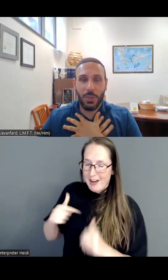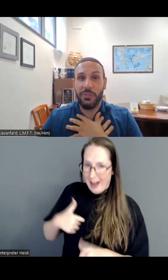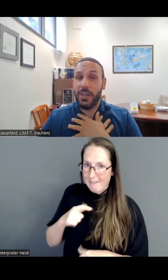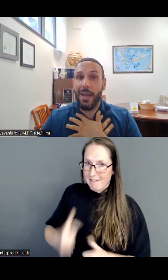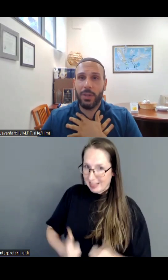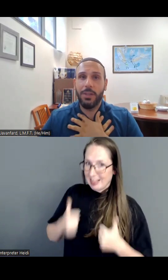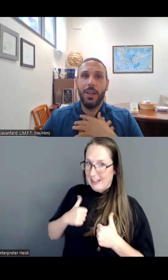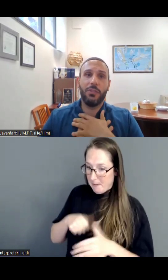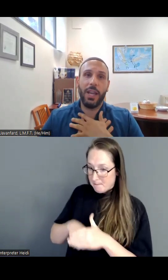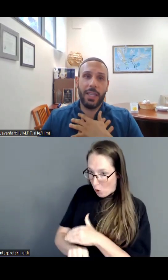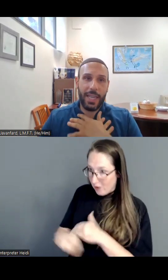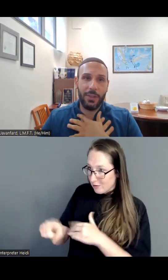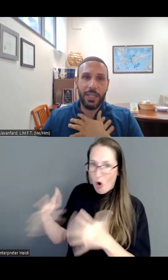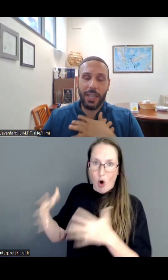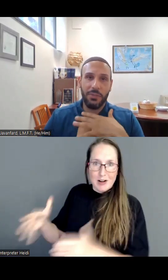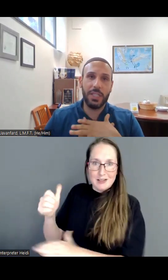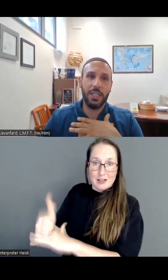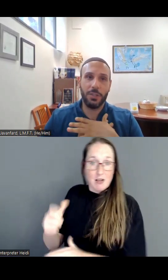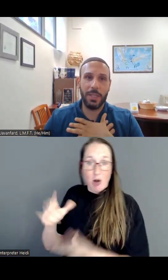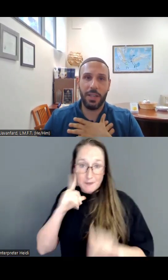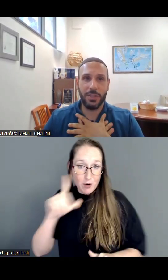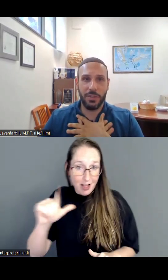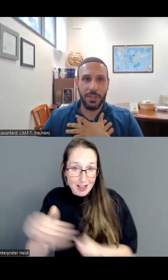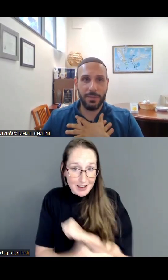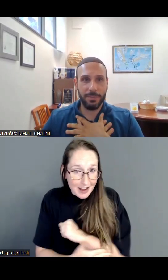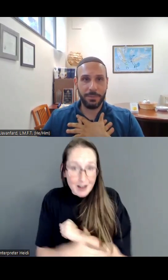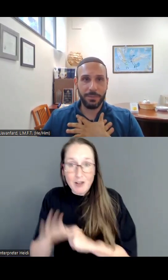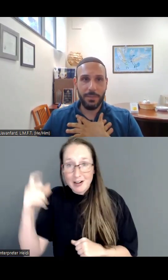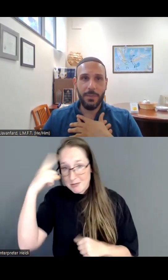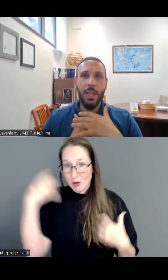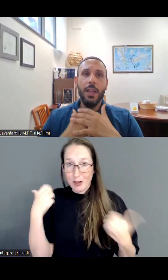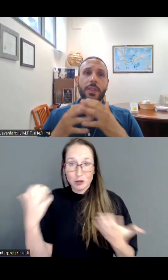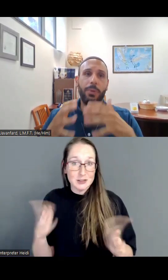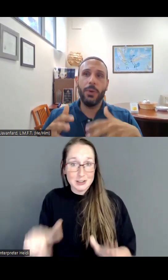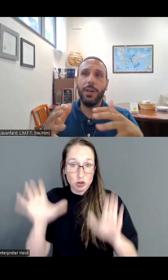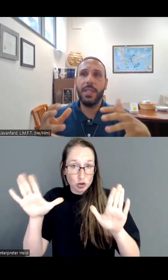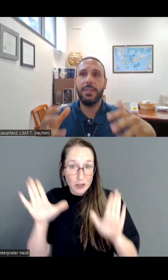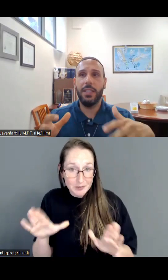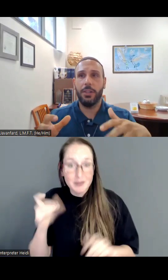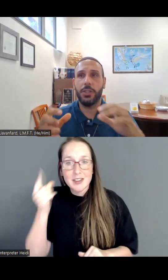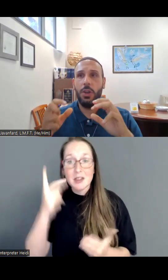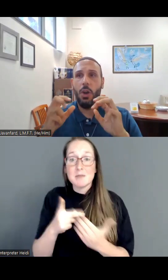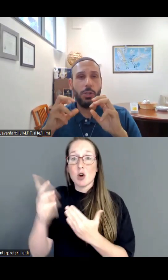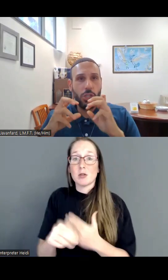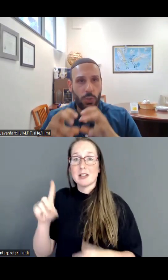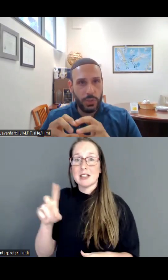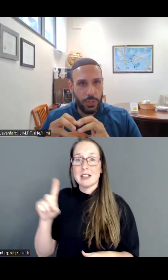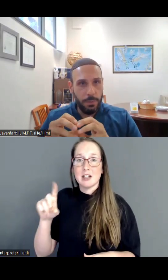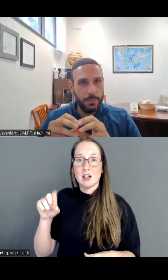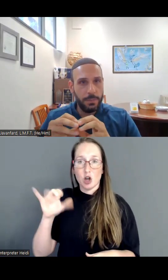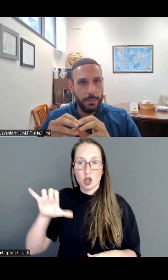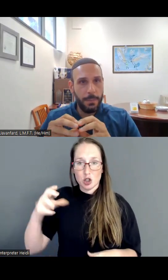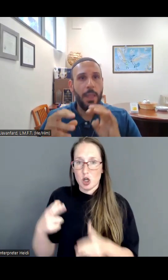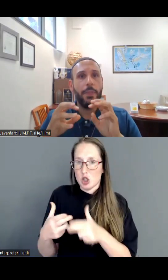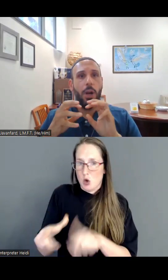planet, which is phenomenal for LA County and for D.D. Hirsch Mental Health Services. The programs at D.D. Hirsch are